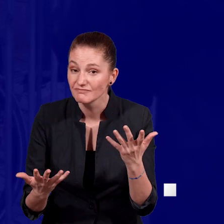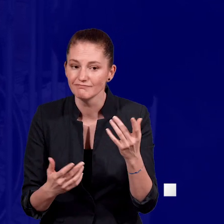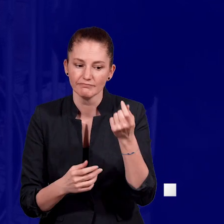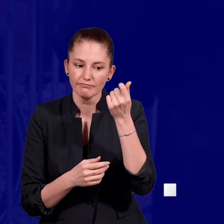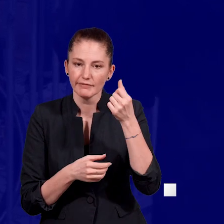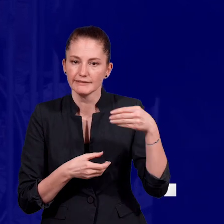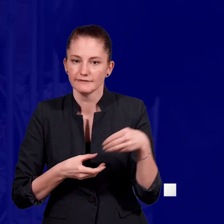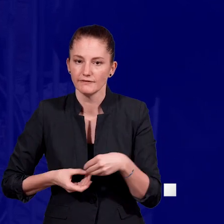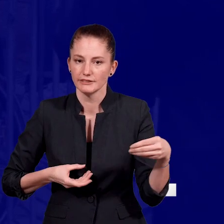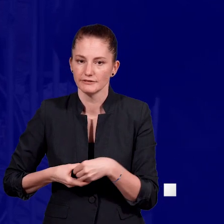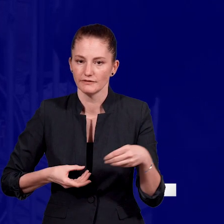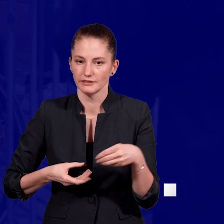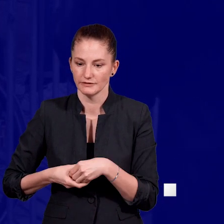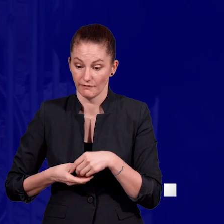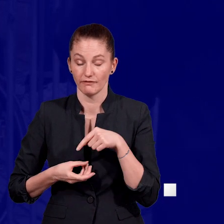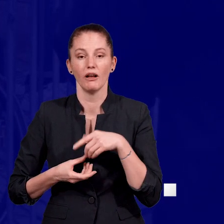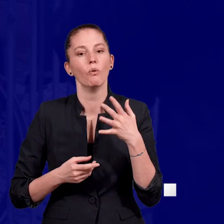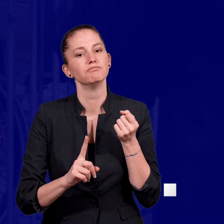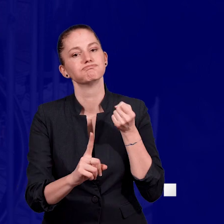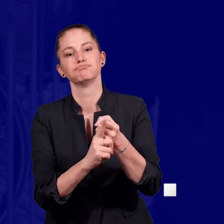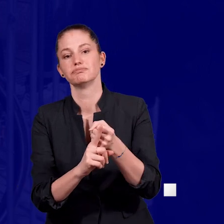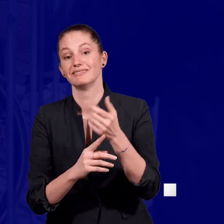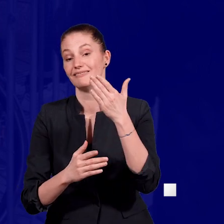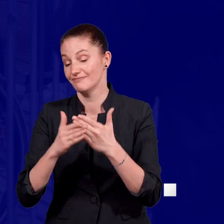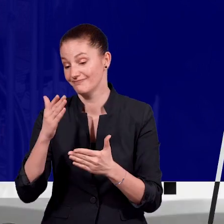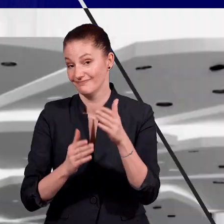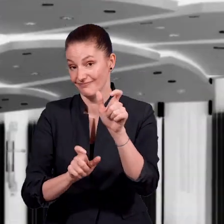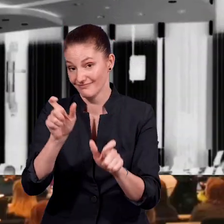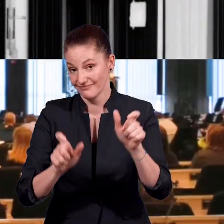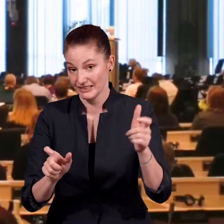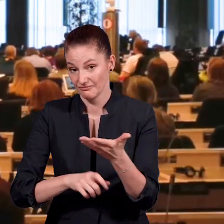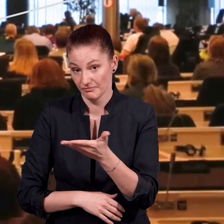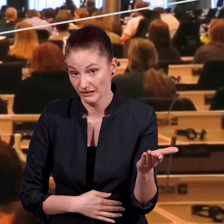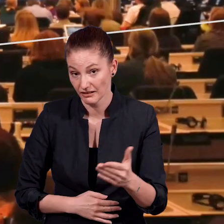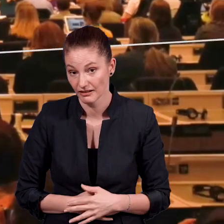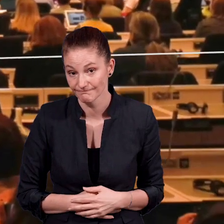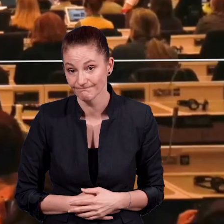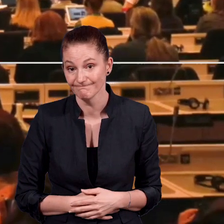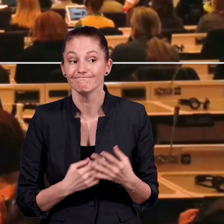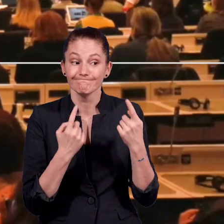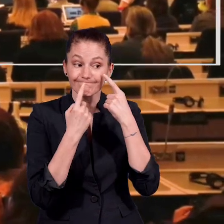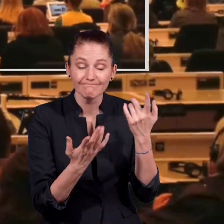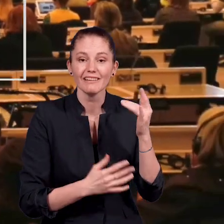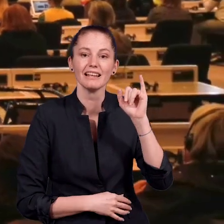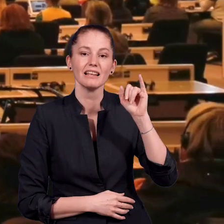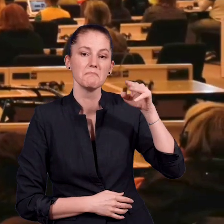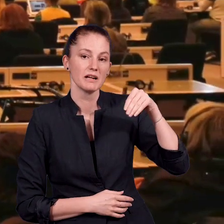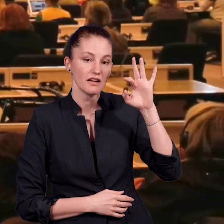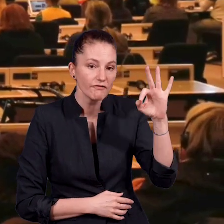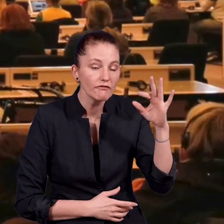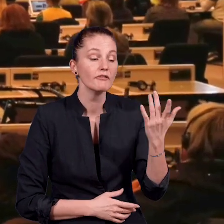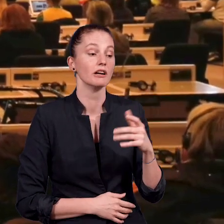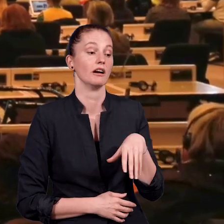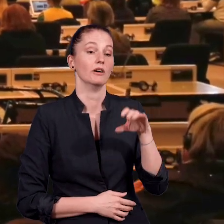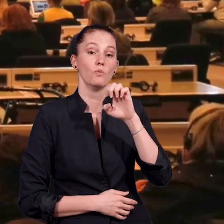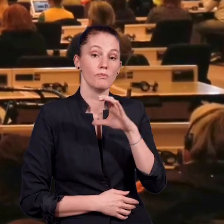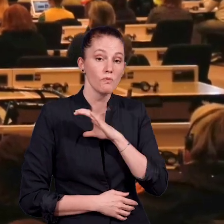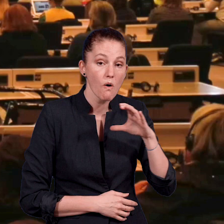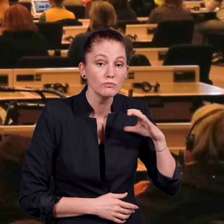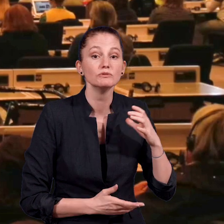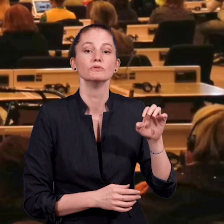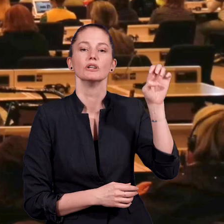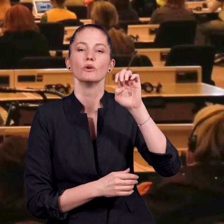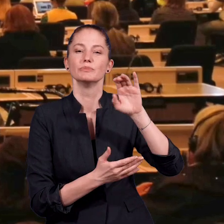measures have had a disproportionate impact on disabled people. Fact. The austerity measures required by